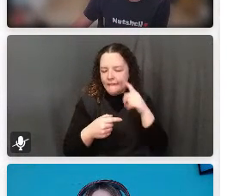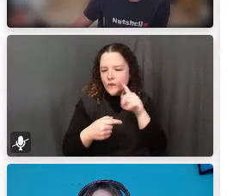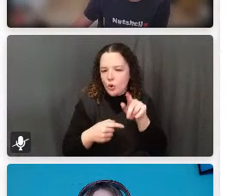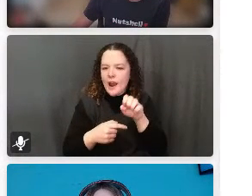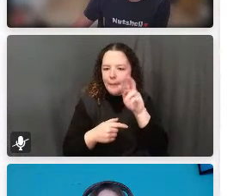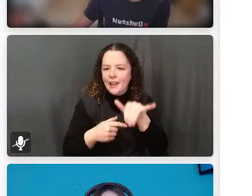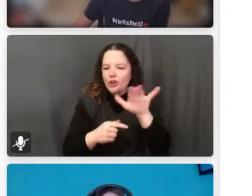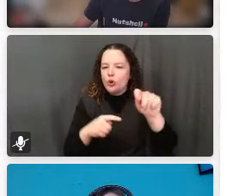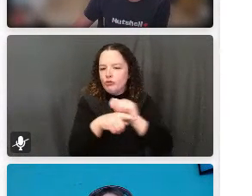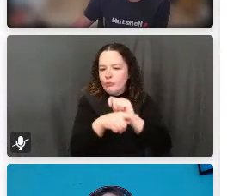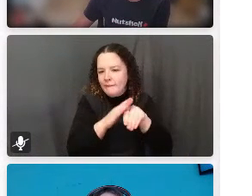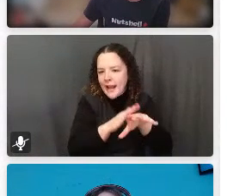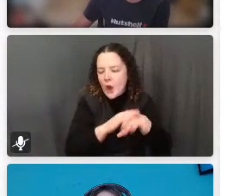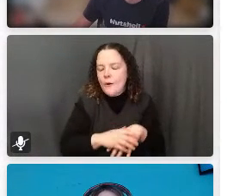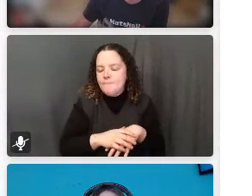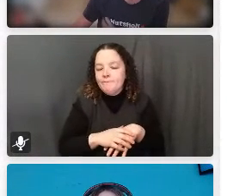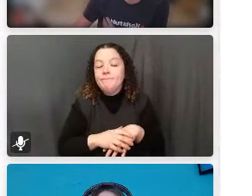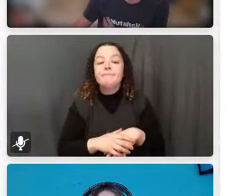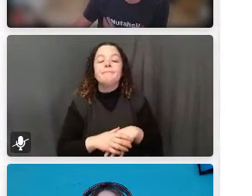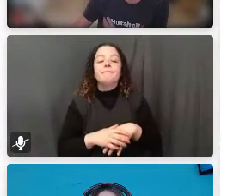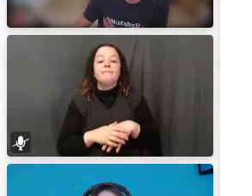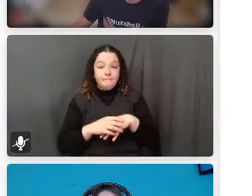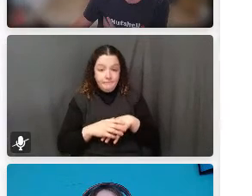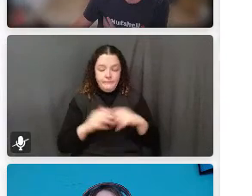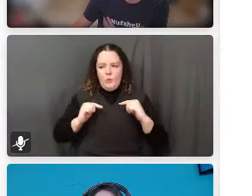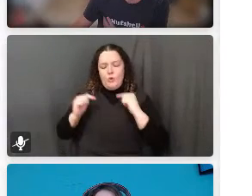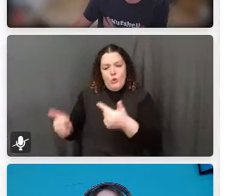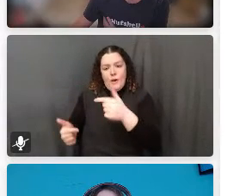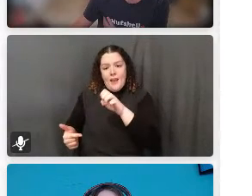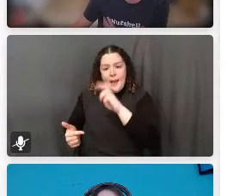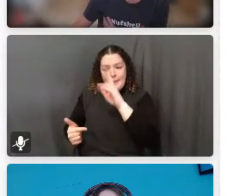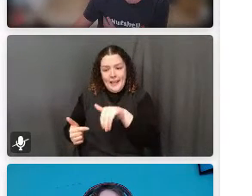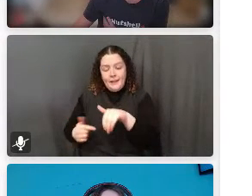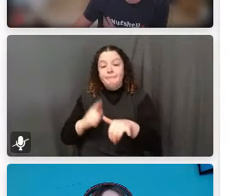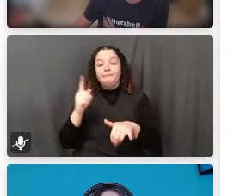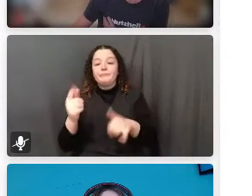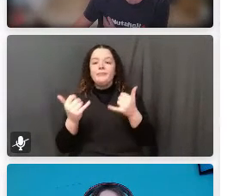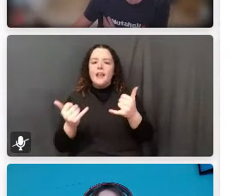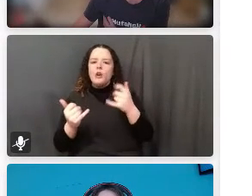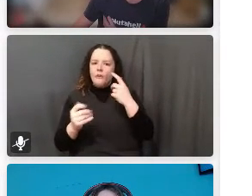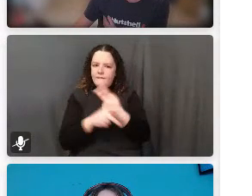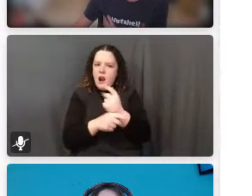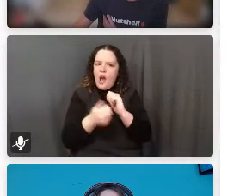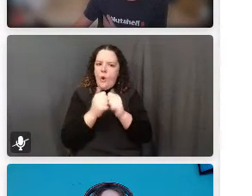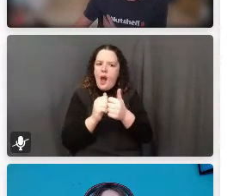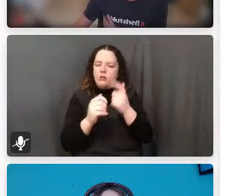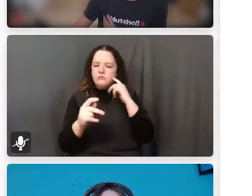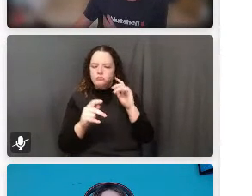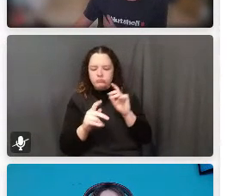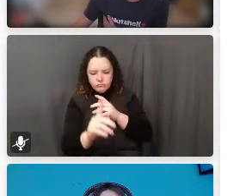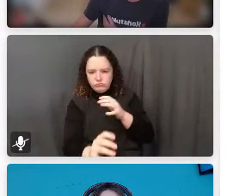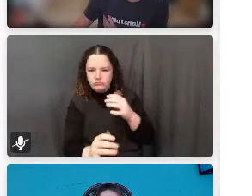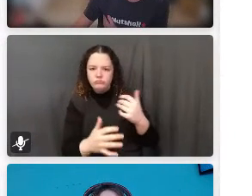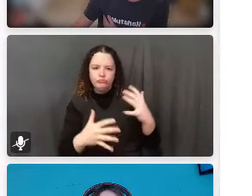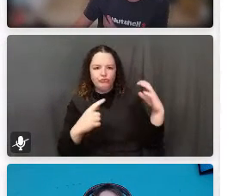Awesome. So now that you've mastered how to create emails with nutshell campaigns and send them out to your audience, you'll want to report on the success